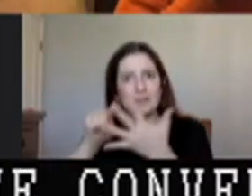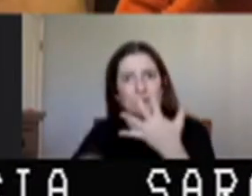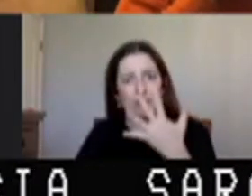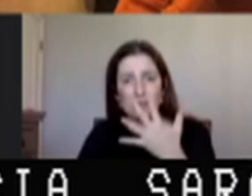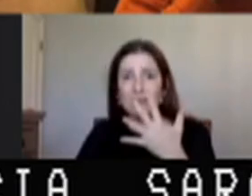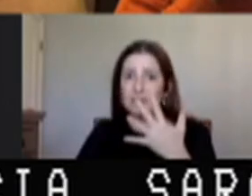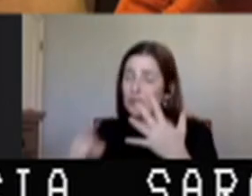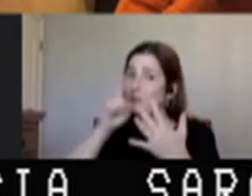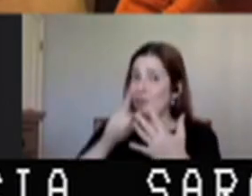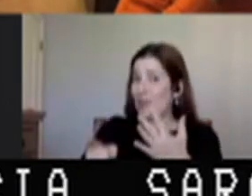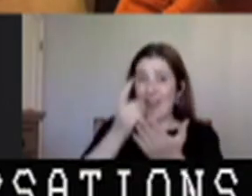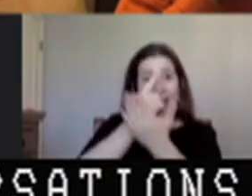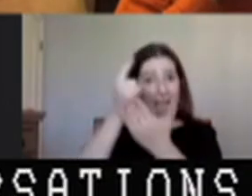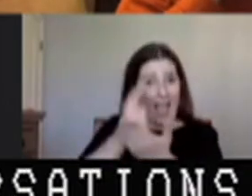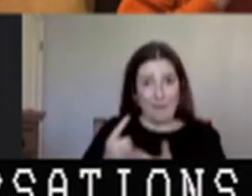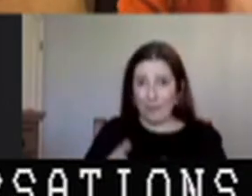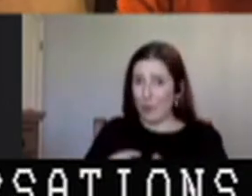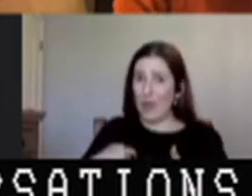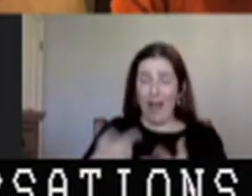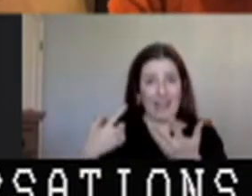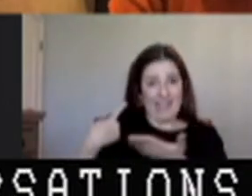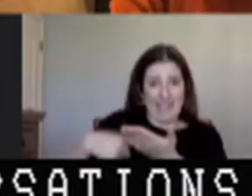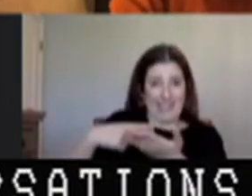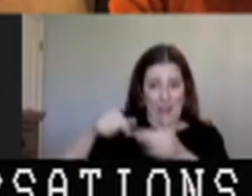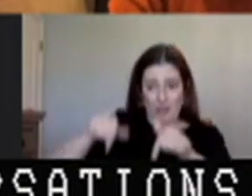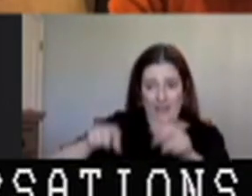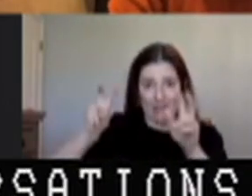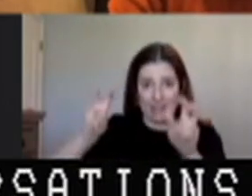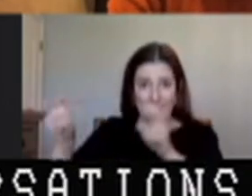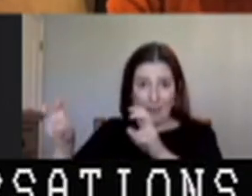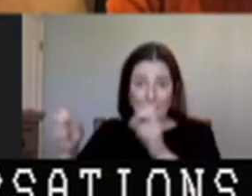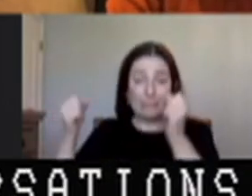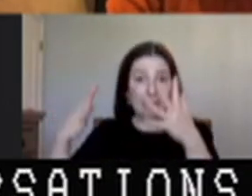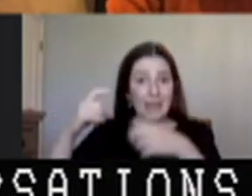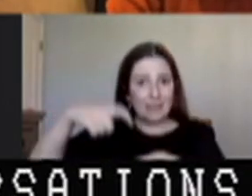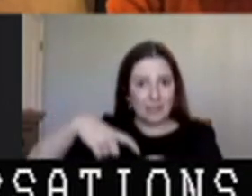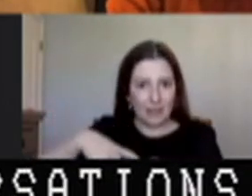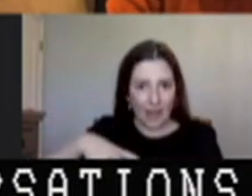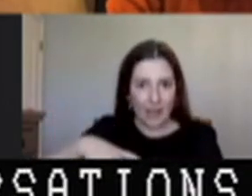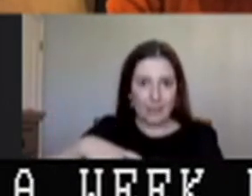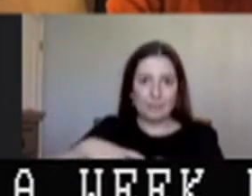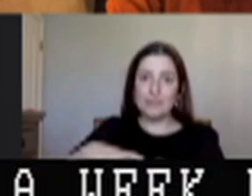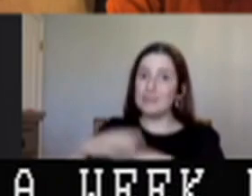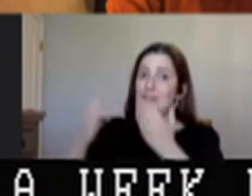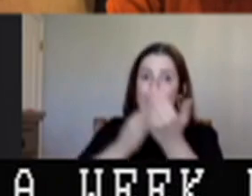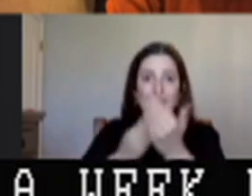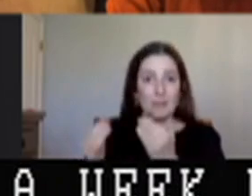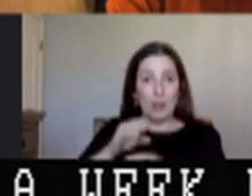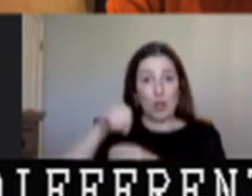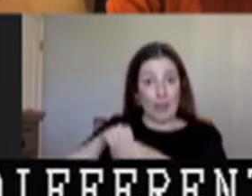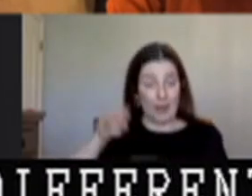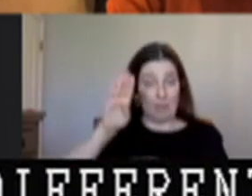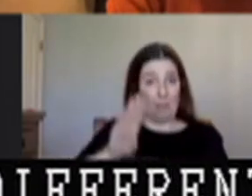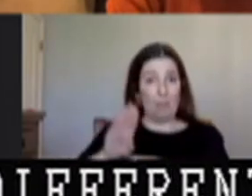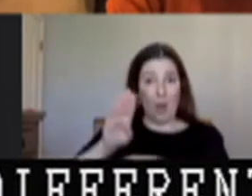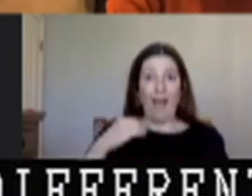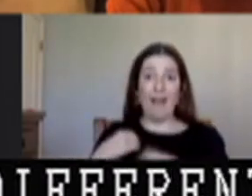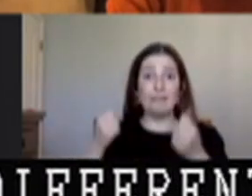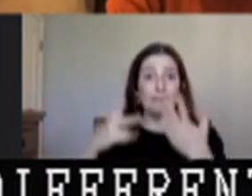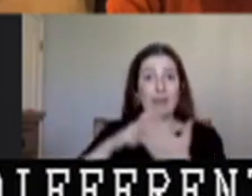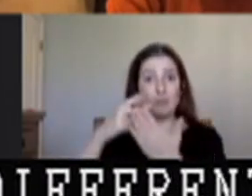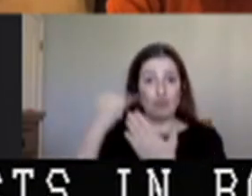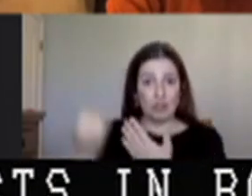week with developers, with you know, different people doing projects in Boston. So, you know, please have faith in us that